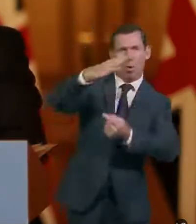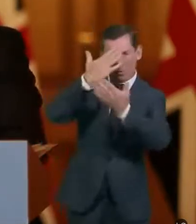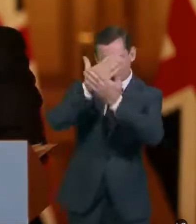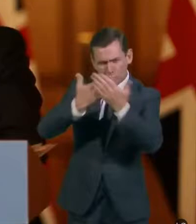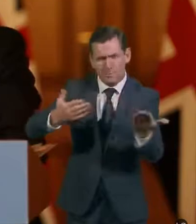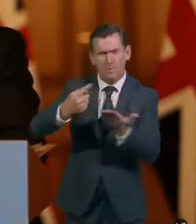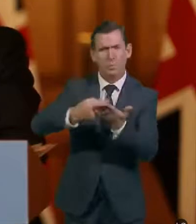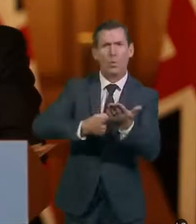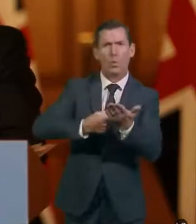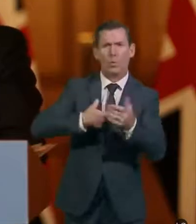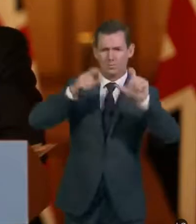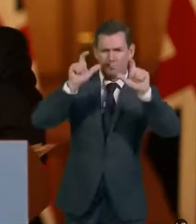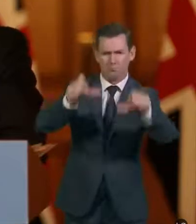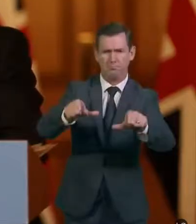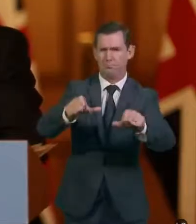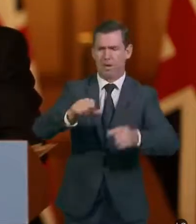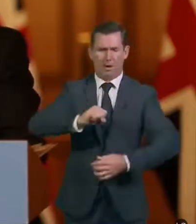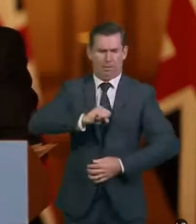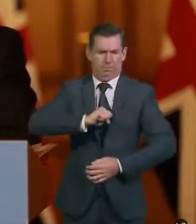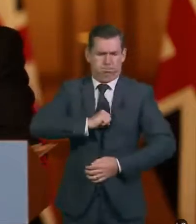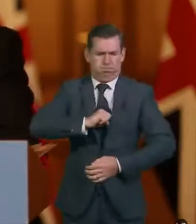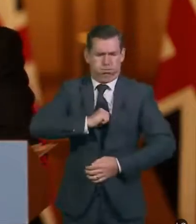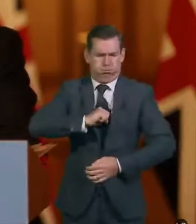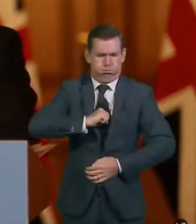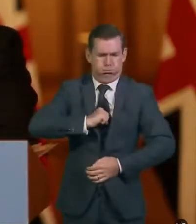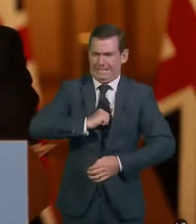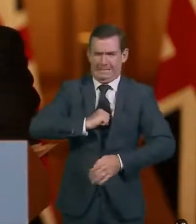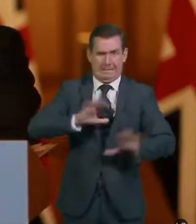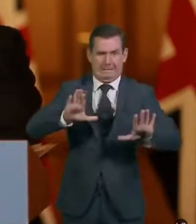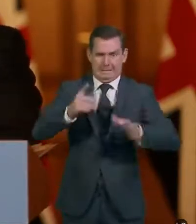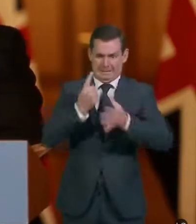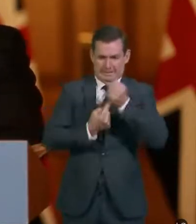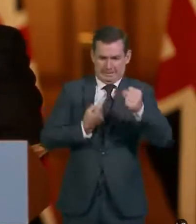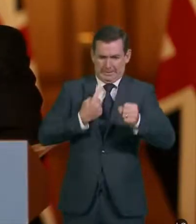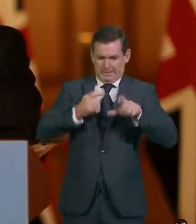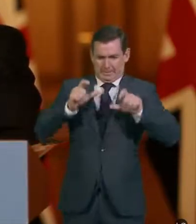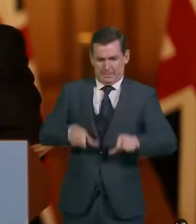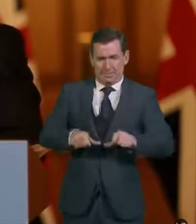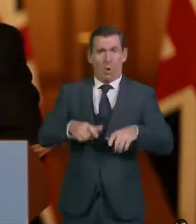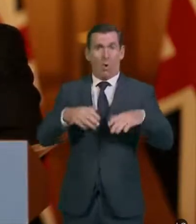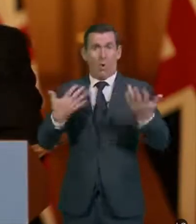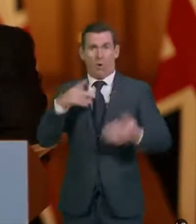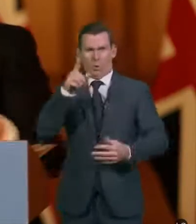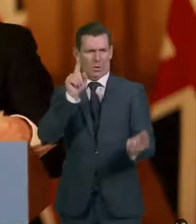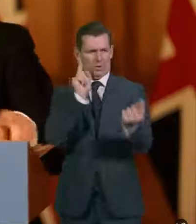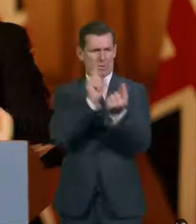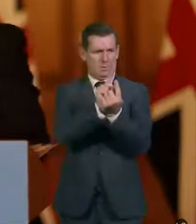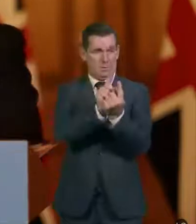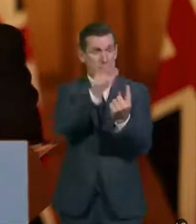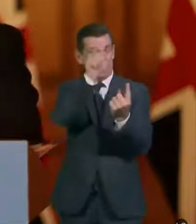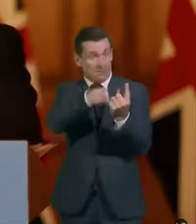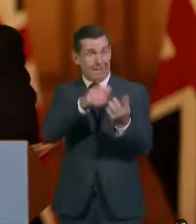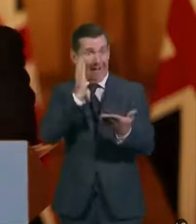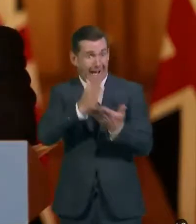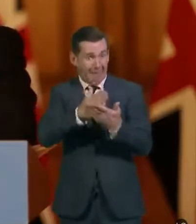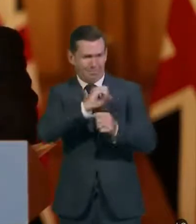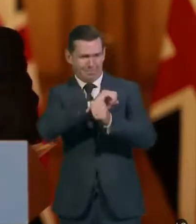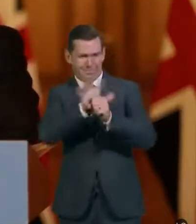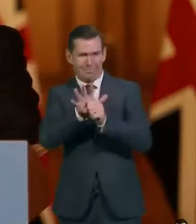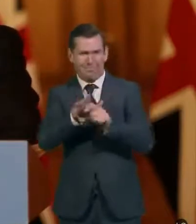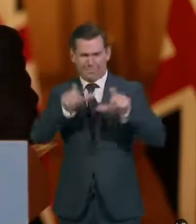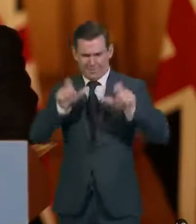get a positive test, or come into contact with someone who has the virus, we will suppress the